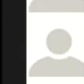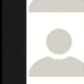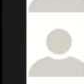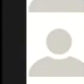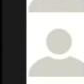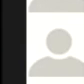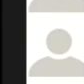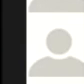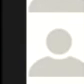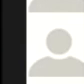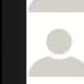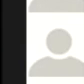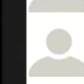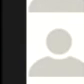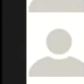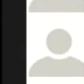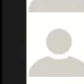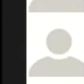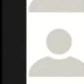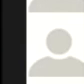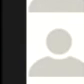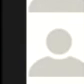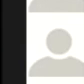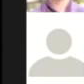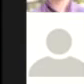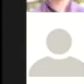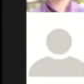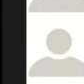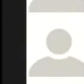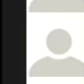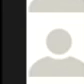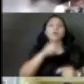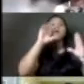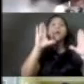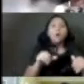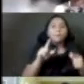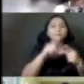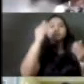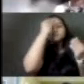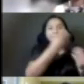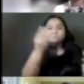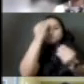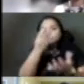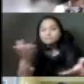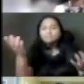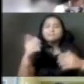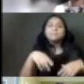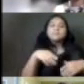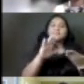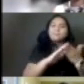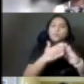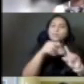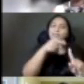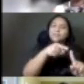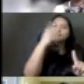you know, hoping to get out the vote in communities that are working class, immigrants, black and brown,